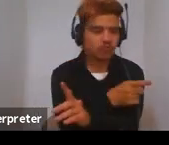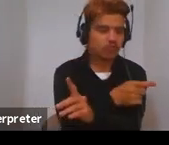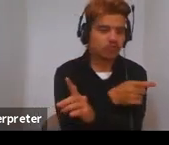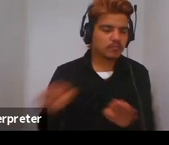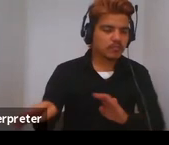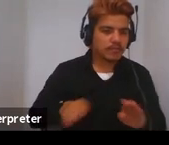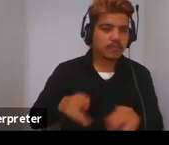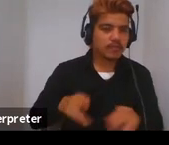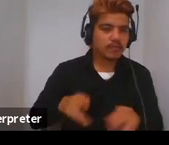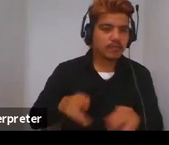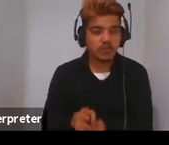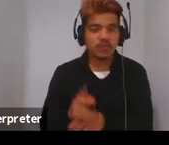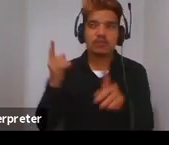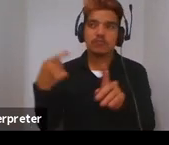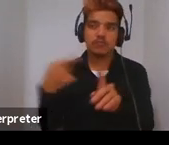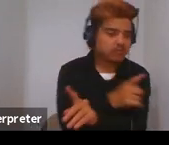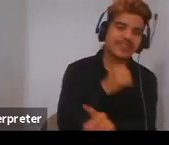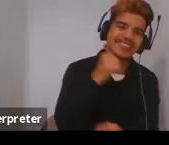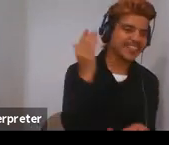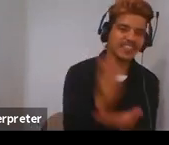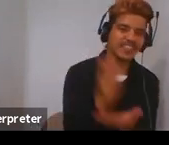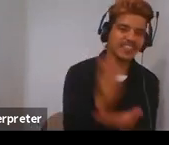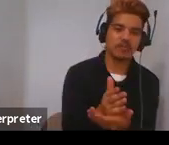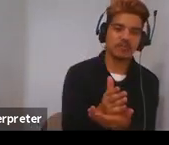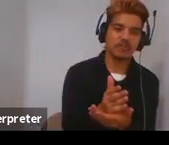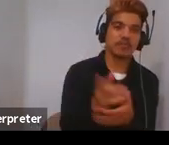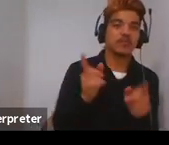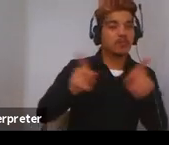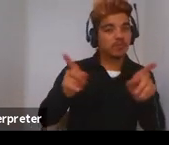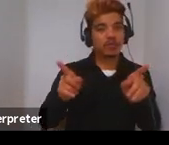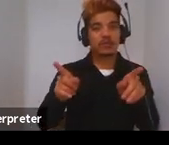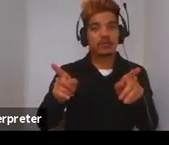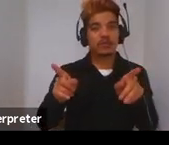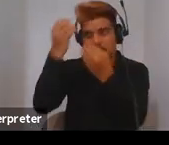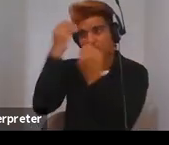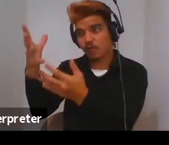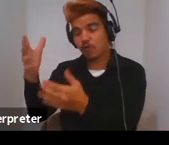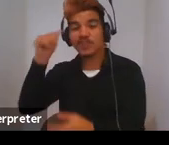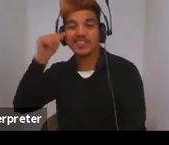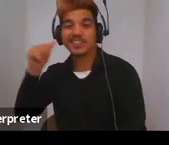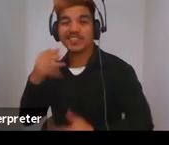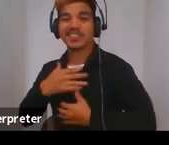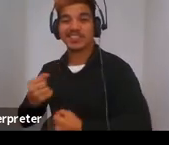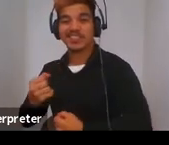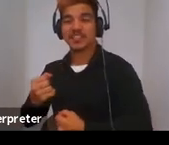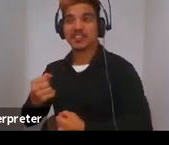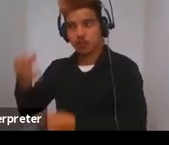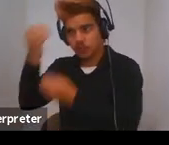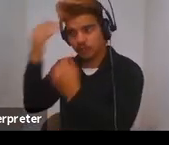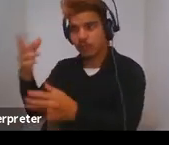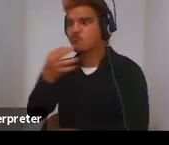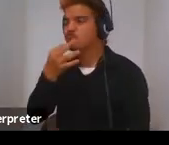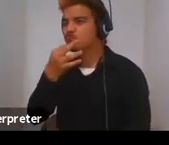Usually, ignoring it won't make it stop. Instead, tell a trusted adult about it. Telling someone sooner leads to